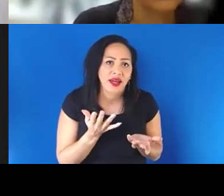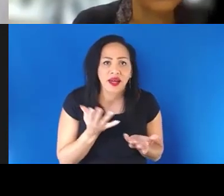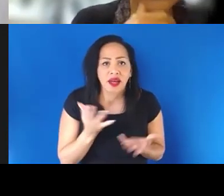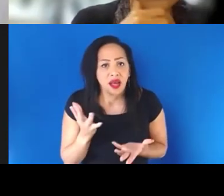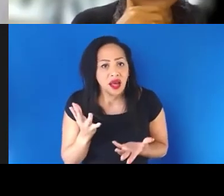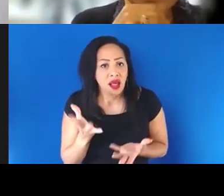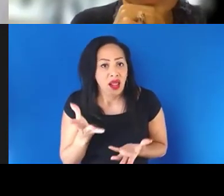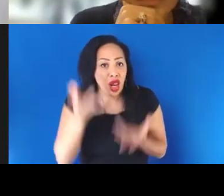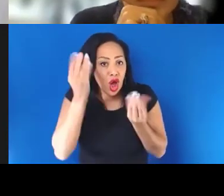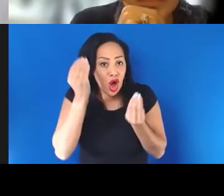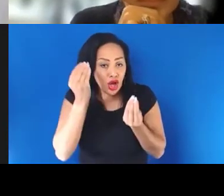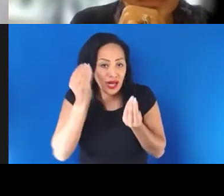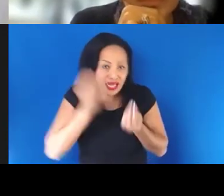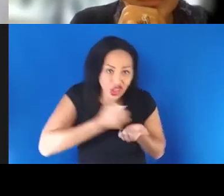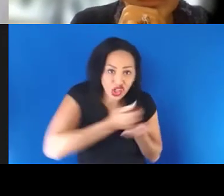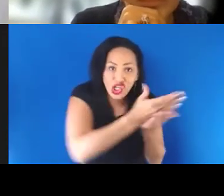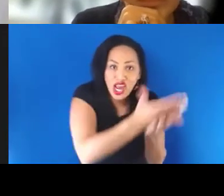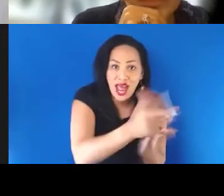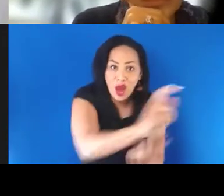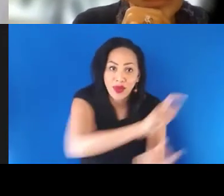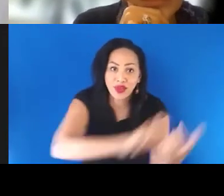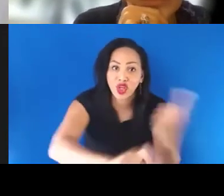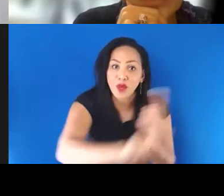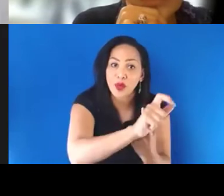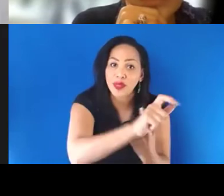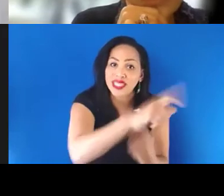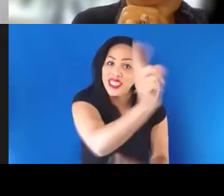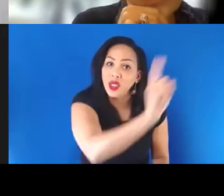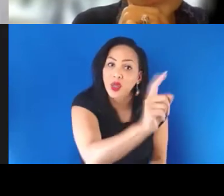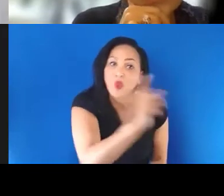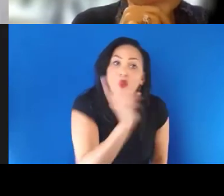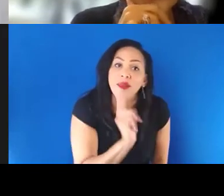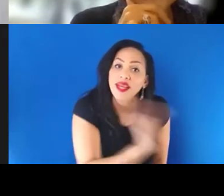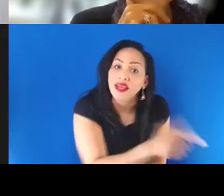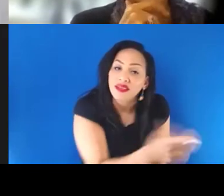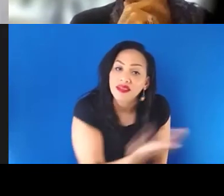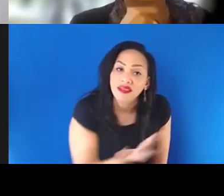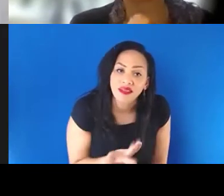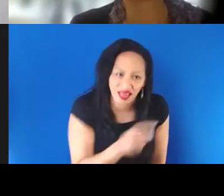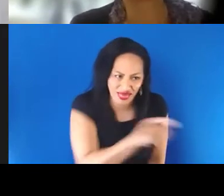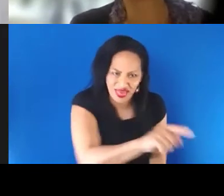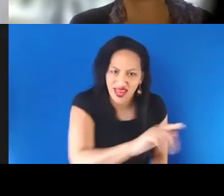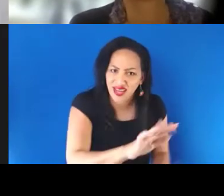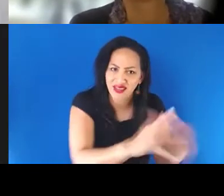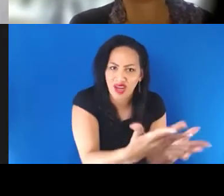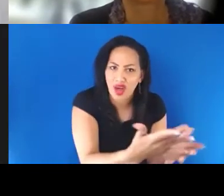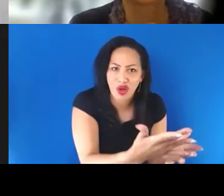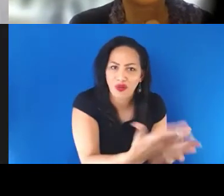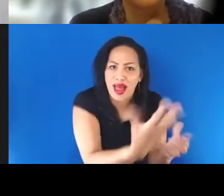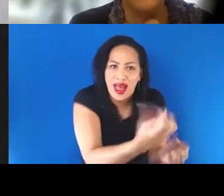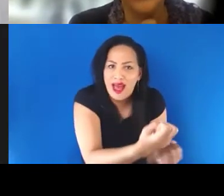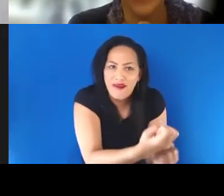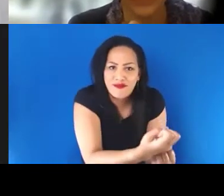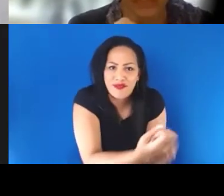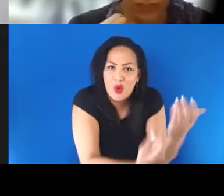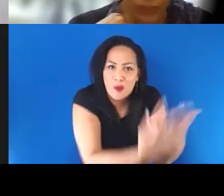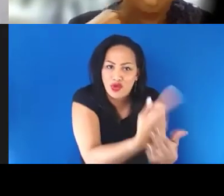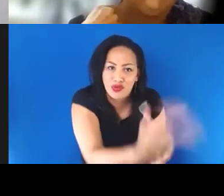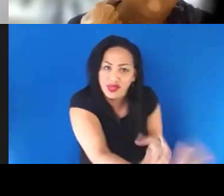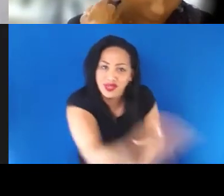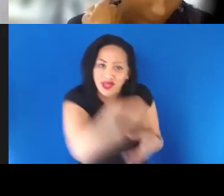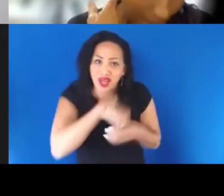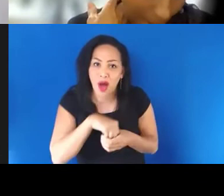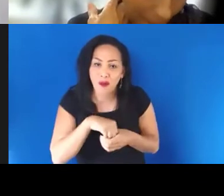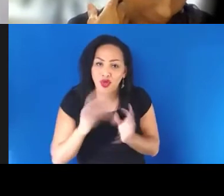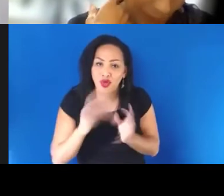women, when we don't have the opportunity to go and have them come to a seminar or a webinar. And there also